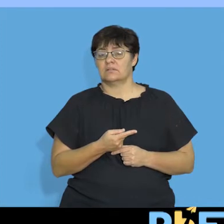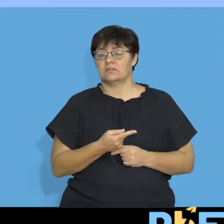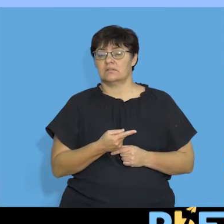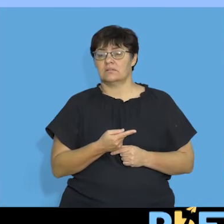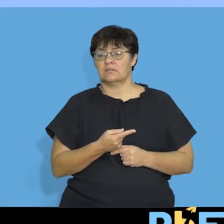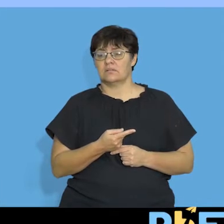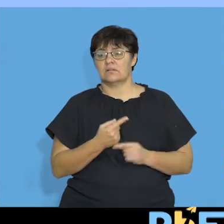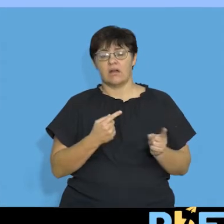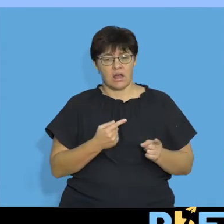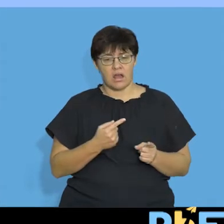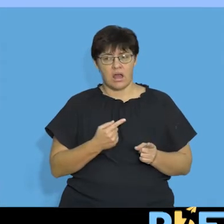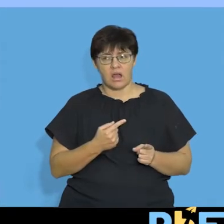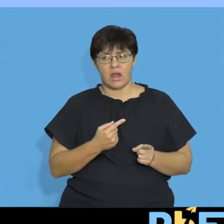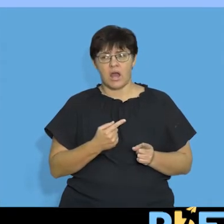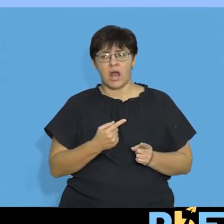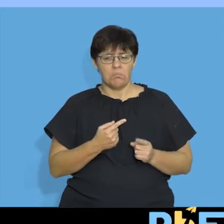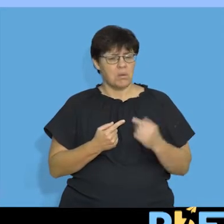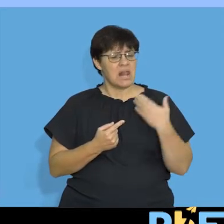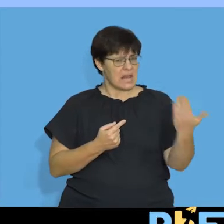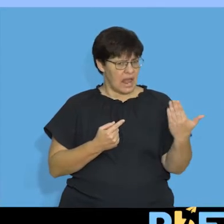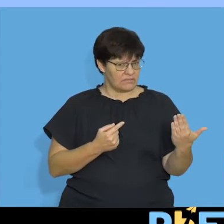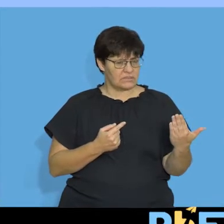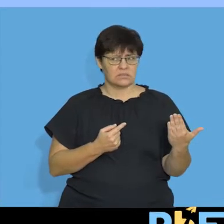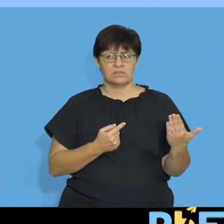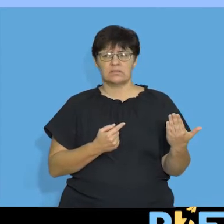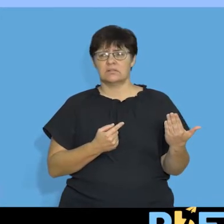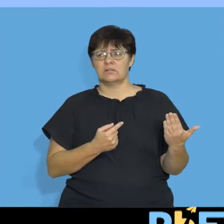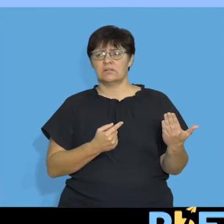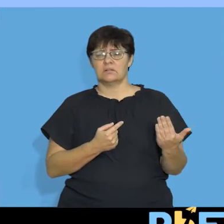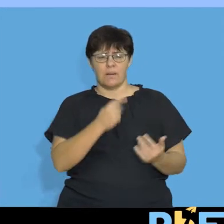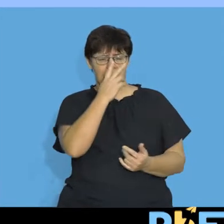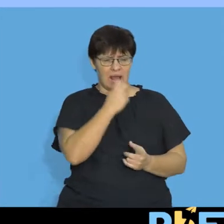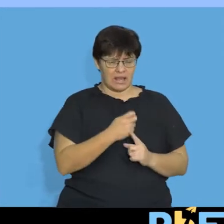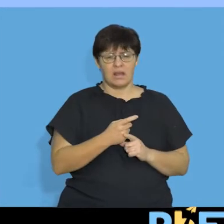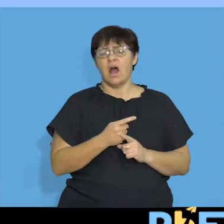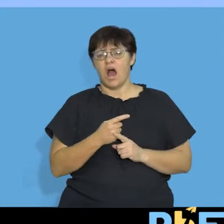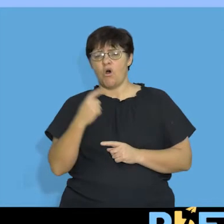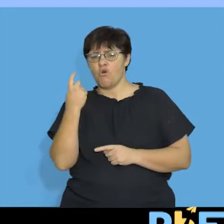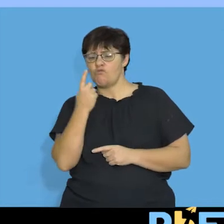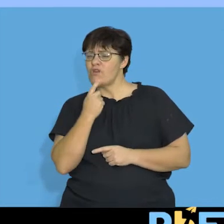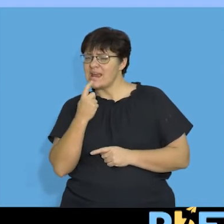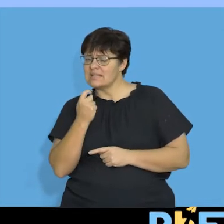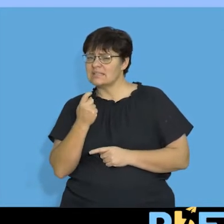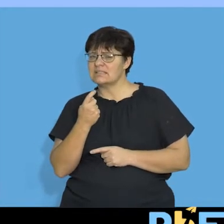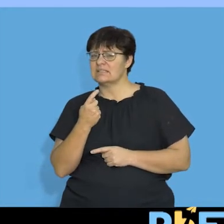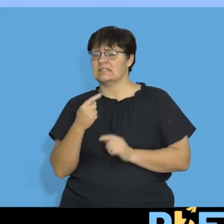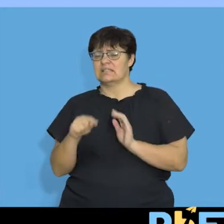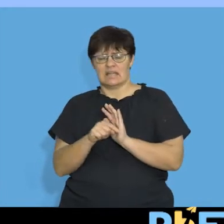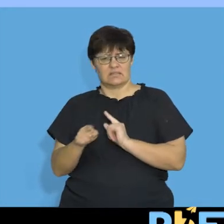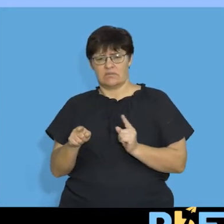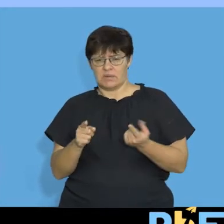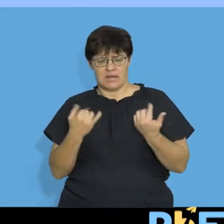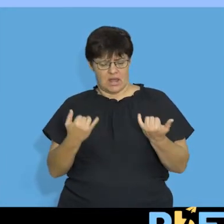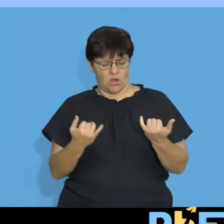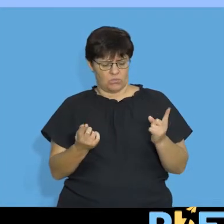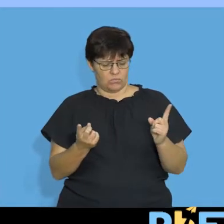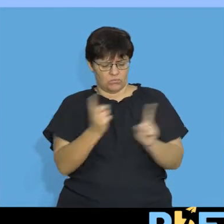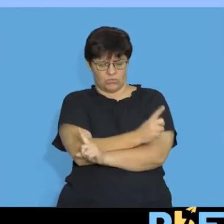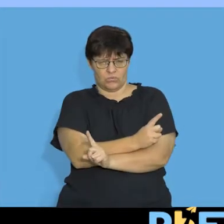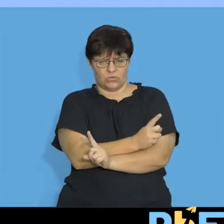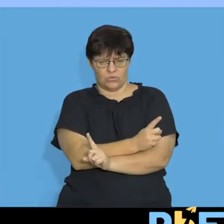black terminal to be the closest to the positive side and the red to be closest to the negative, and it's in the wrong direction. If